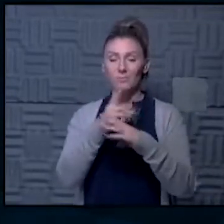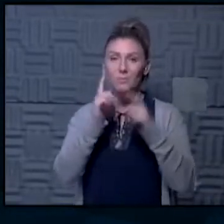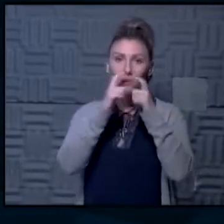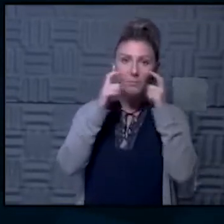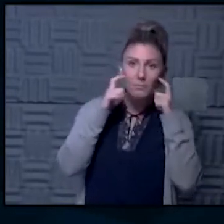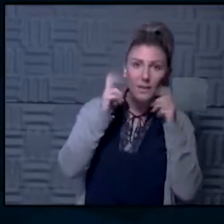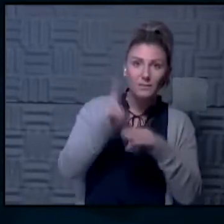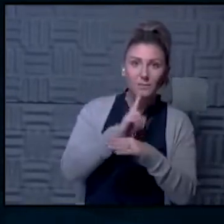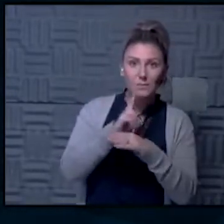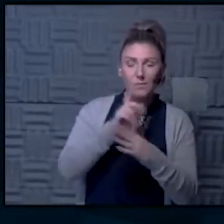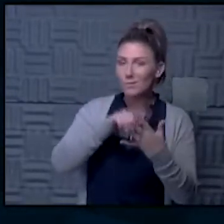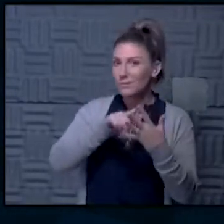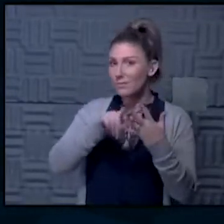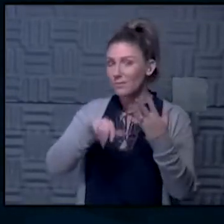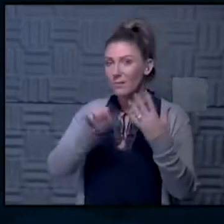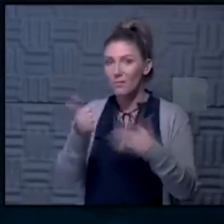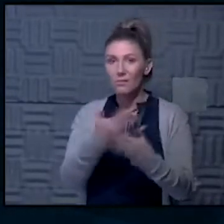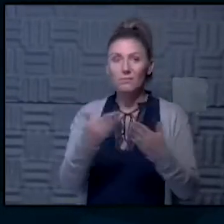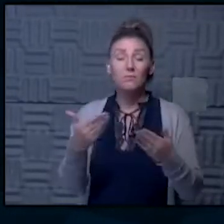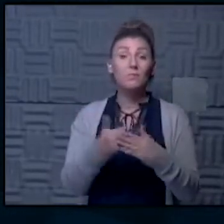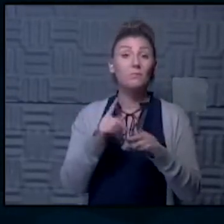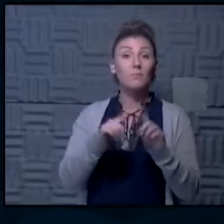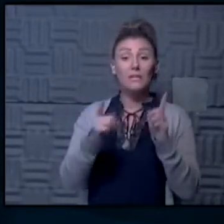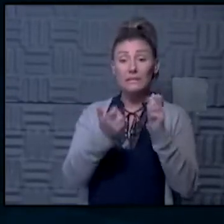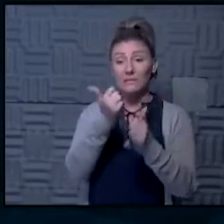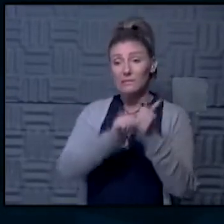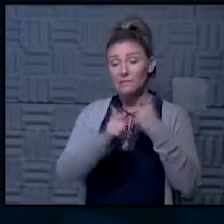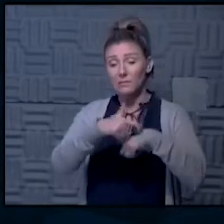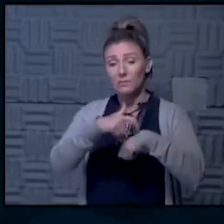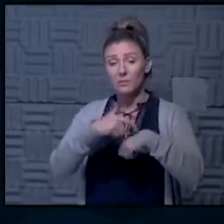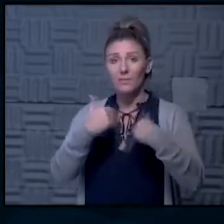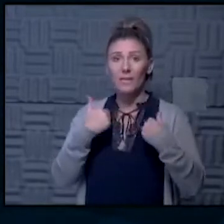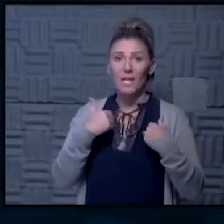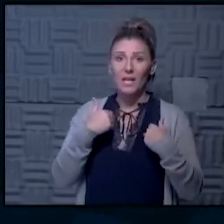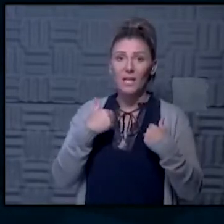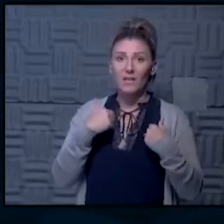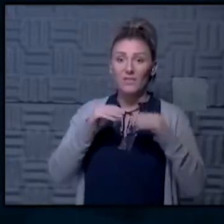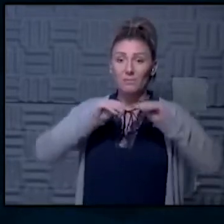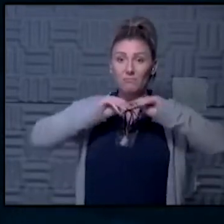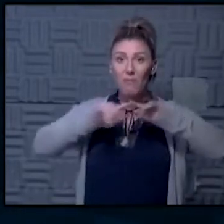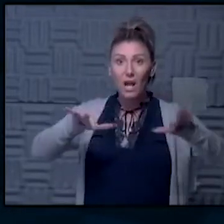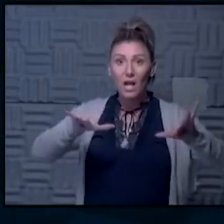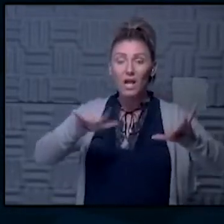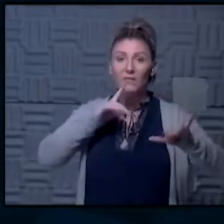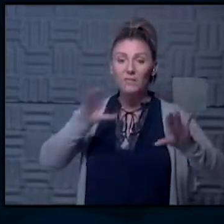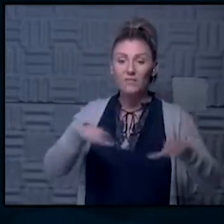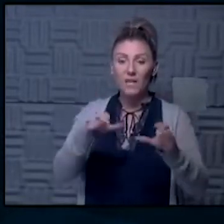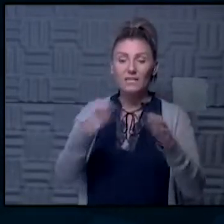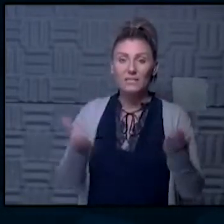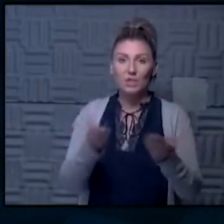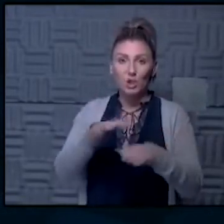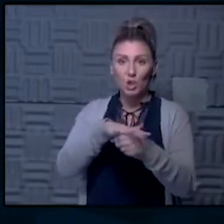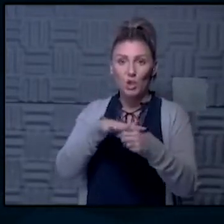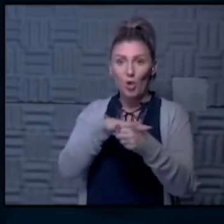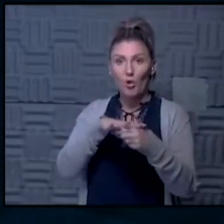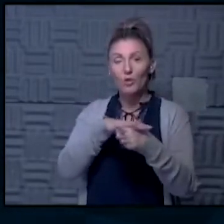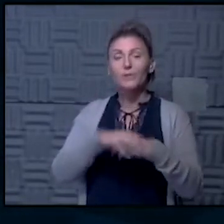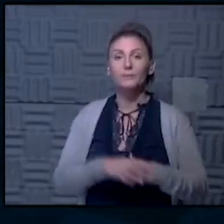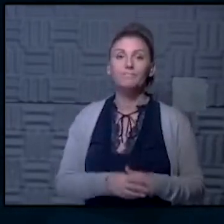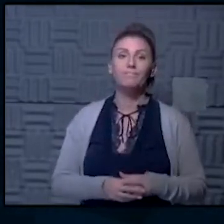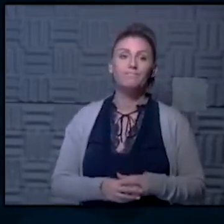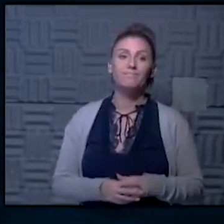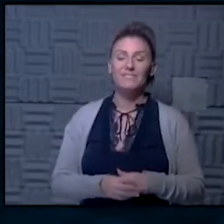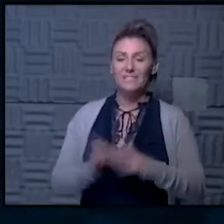forth. But certainly every time we kind of have a little bit of a burst of activity here, at least locally, it always seems